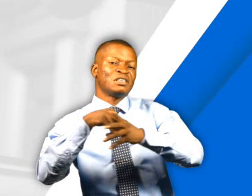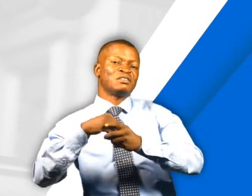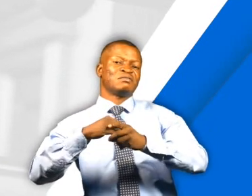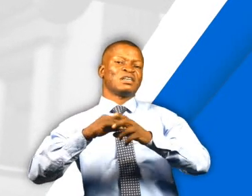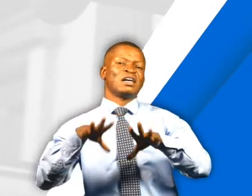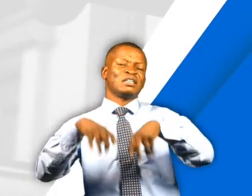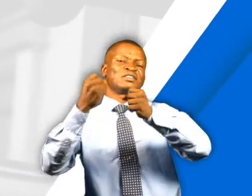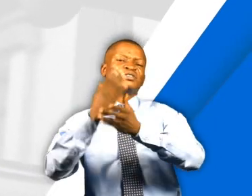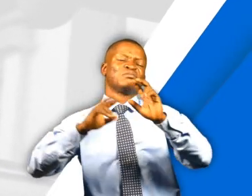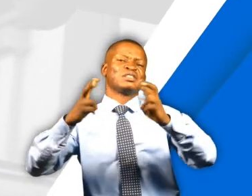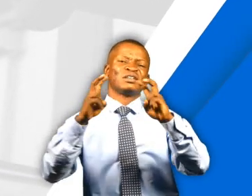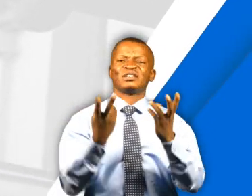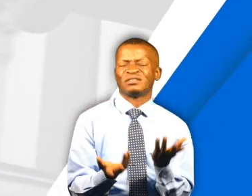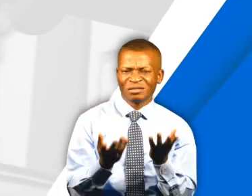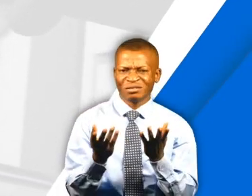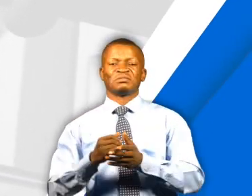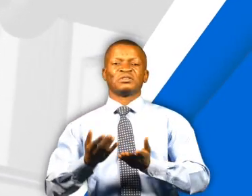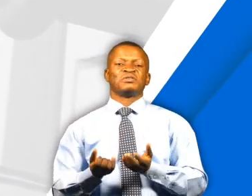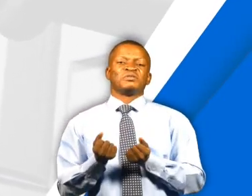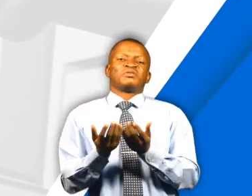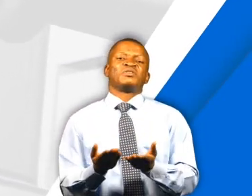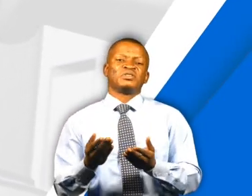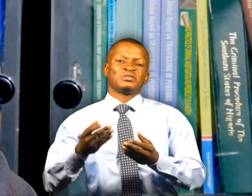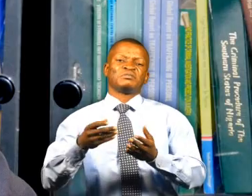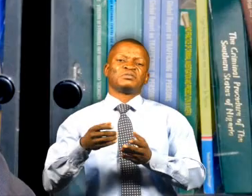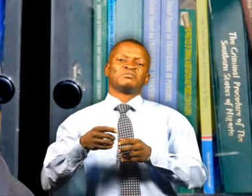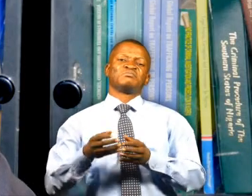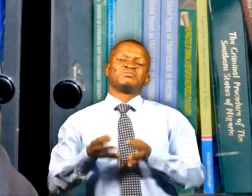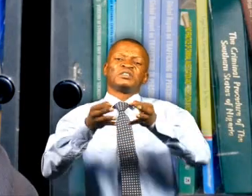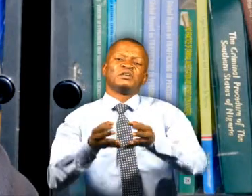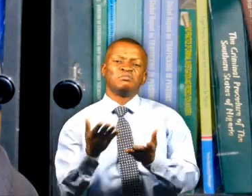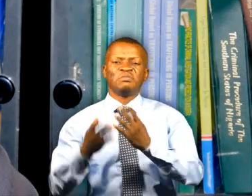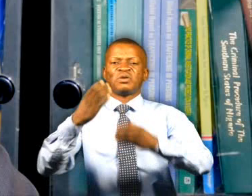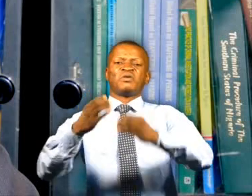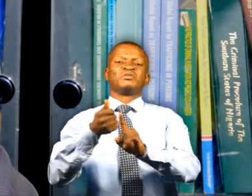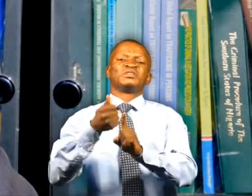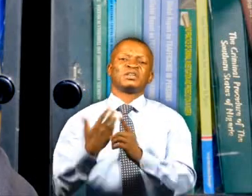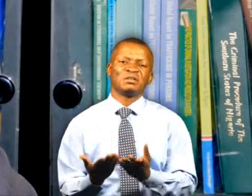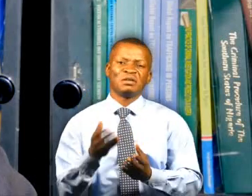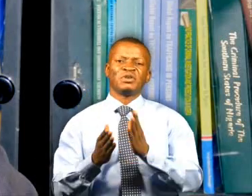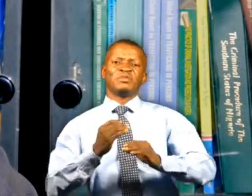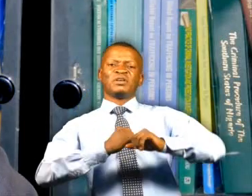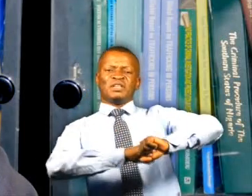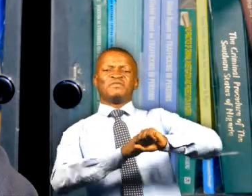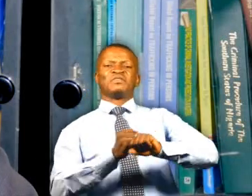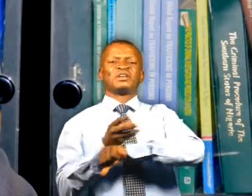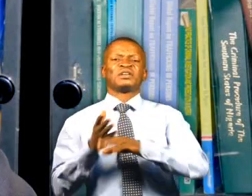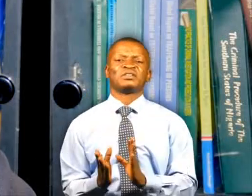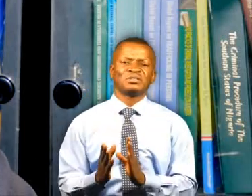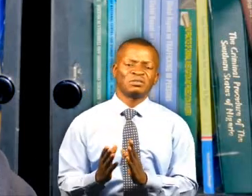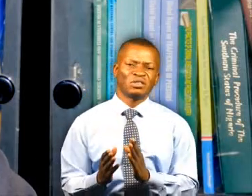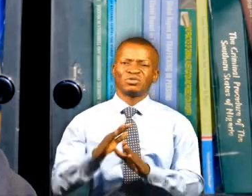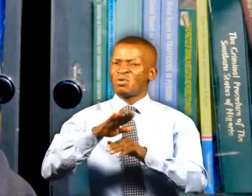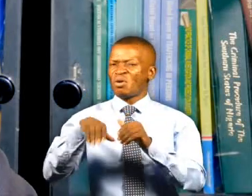cases. And this delay could be attributable to many factors. It could be the court itself, it could be the defense counsel, and it